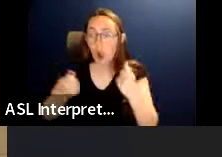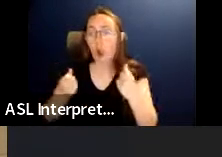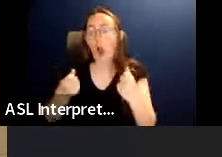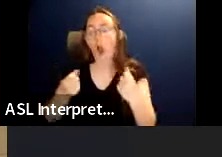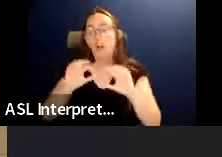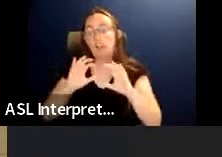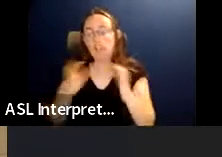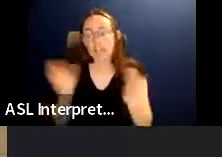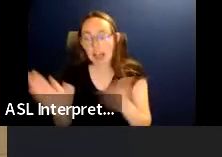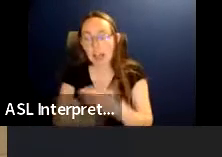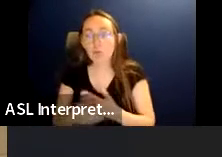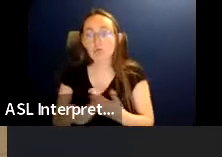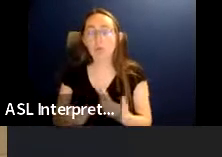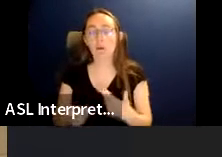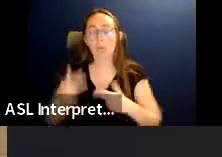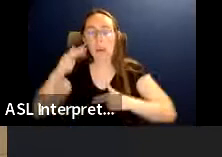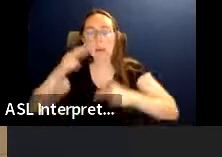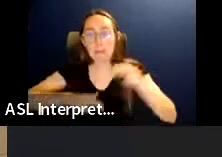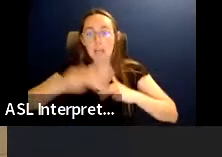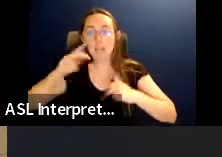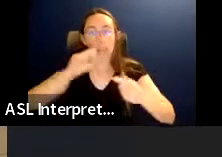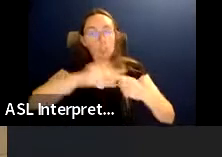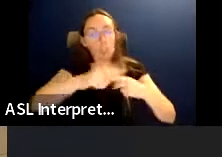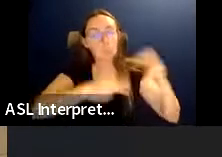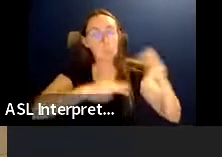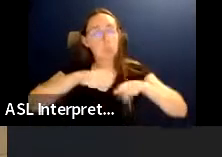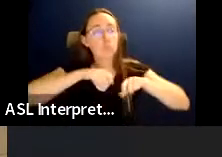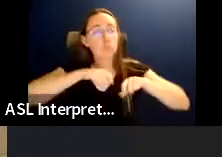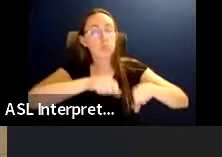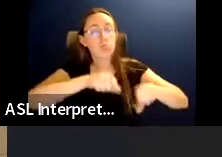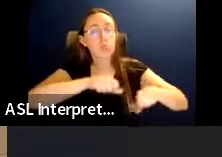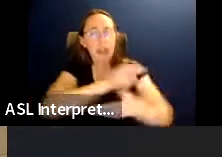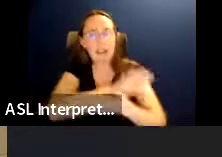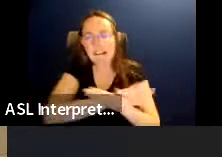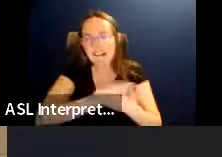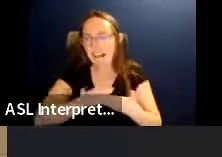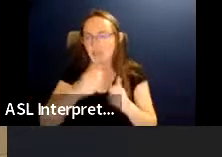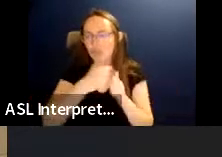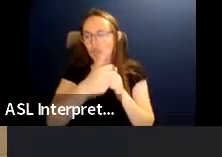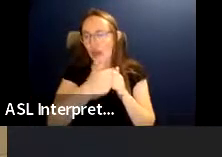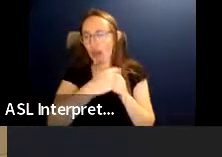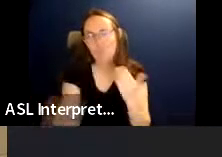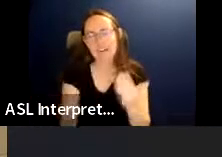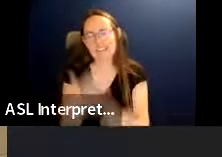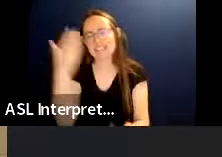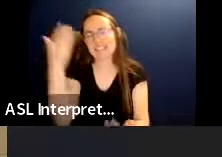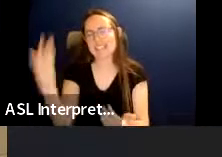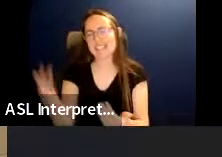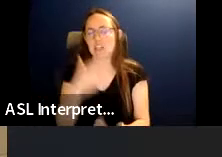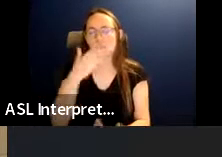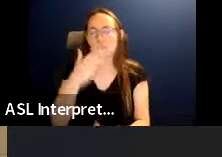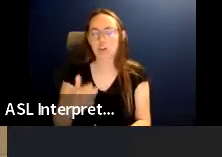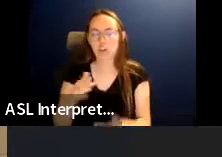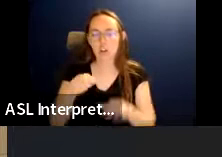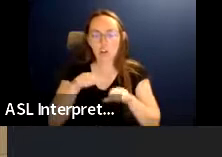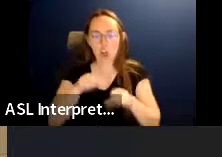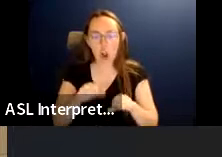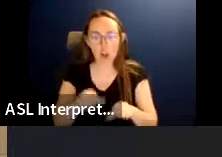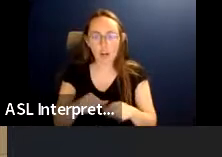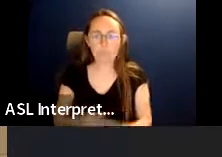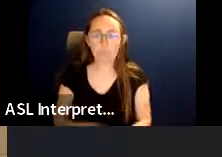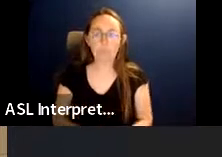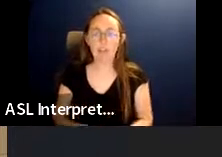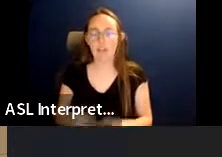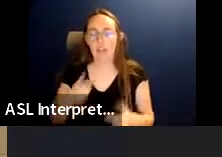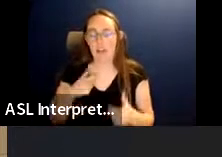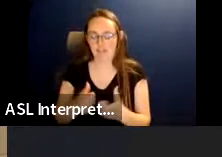classroom, rolling it from building to building. It's a really nice all-purpose utility cart. And then I've got my well that I can